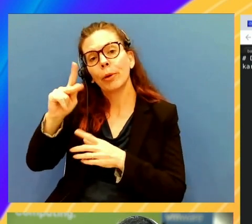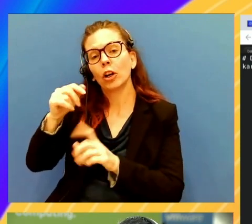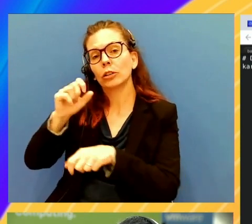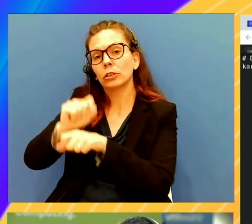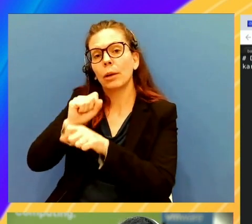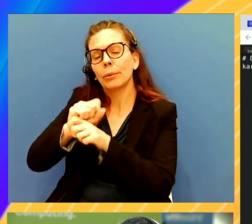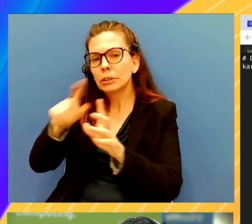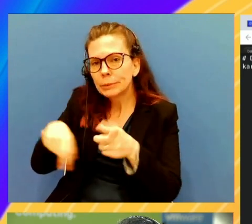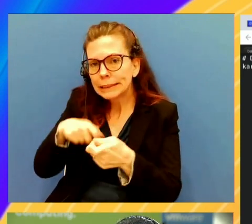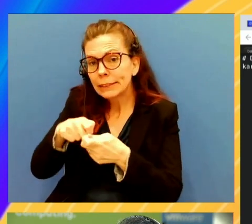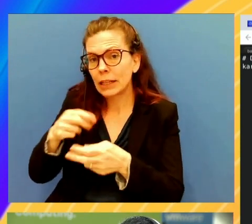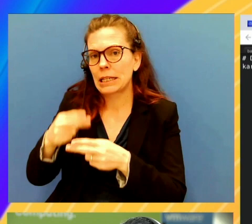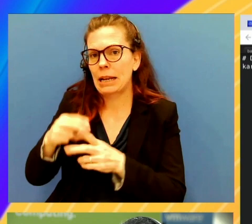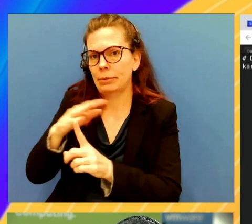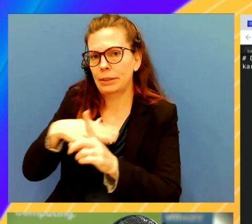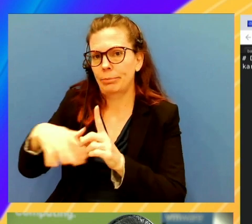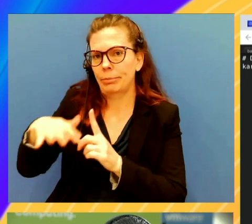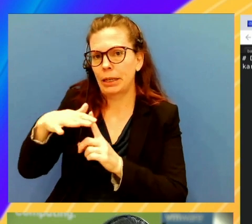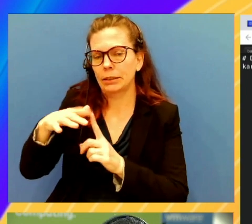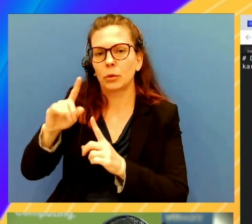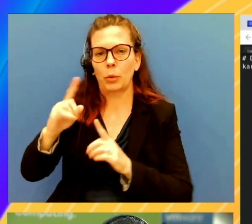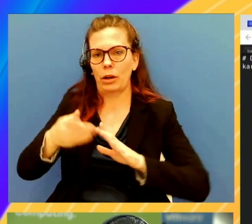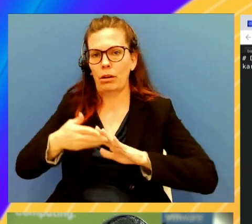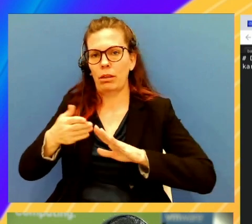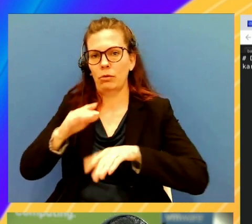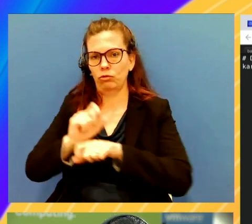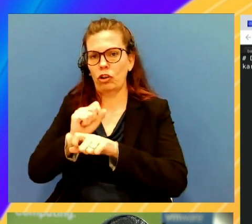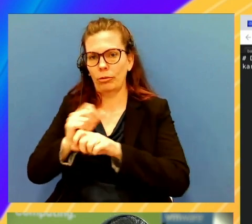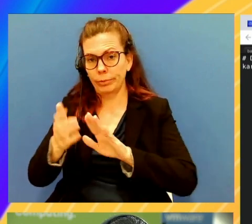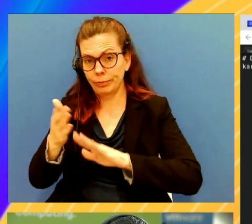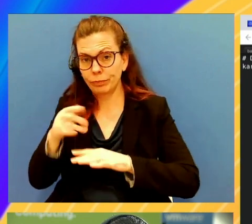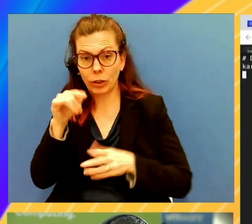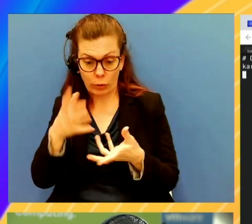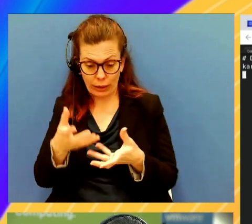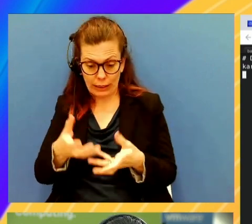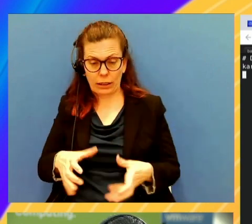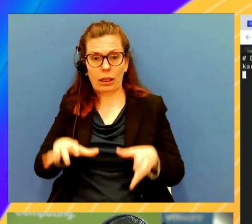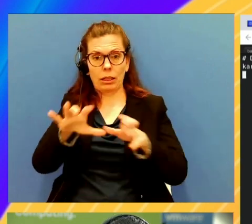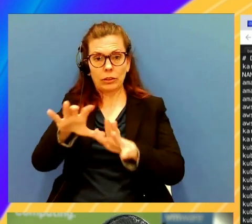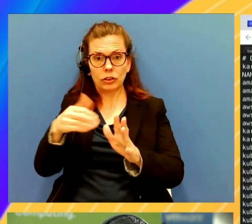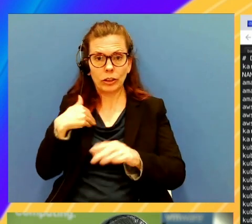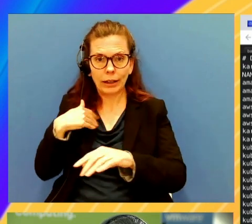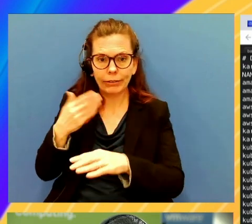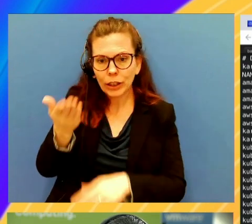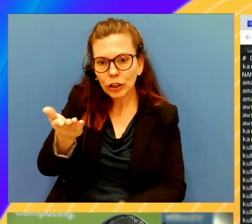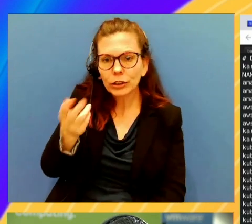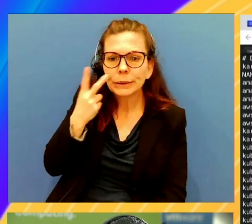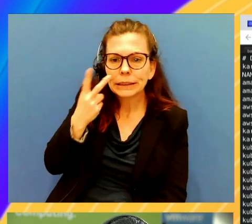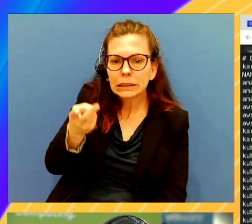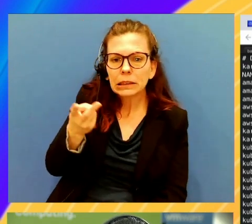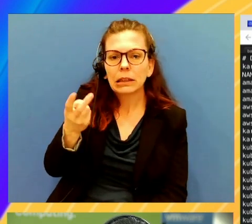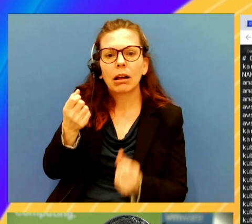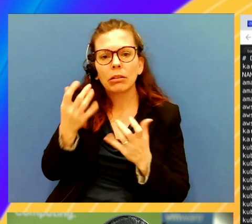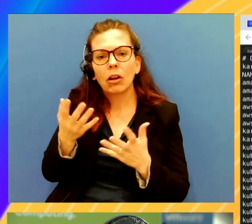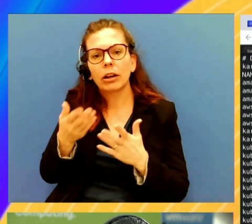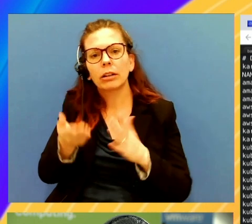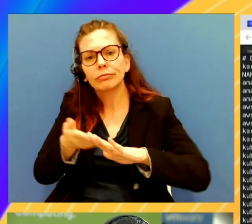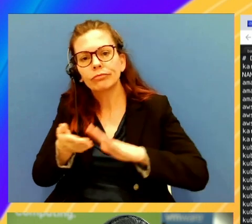namespace, and that's where our jobs will be running. So this is the cluster I have here. As you can see, I have some bunch of pods